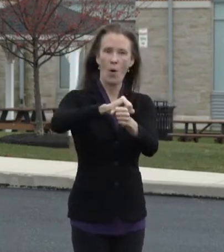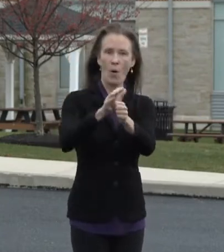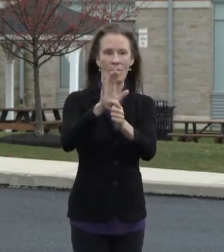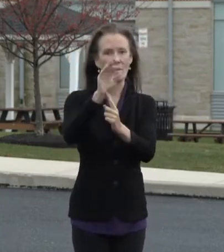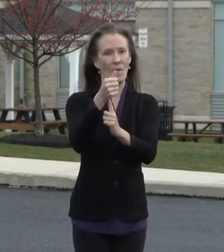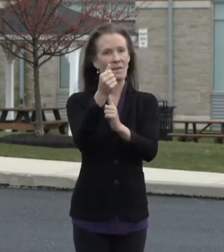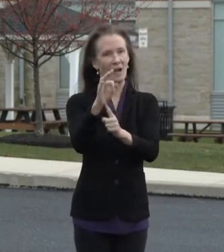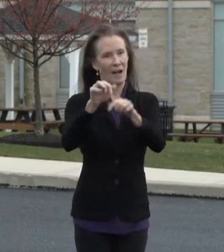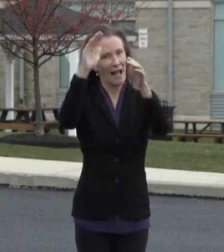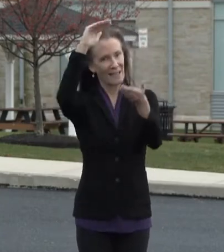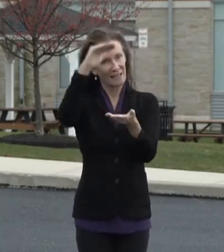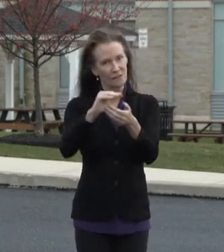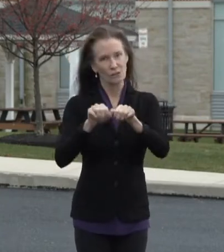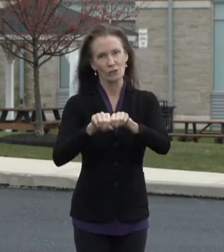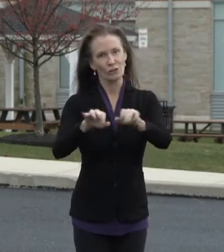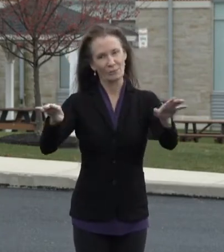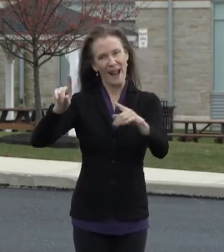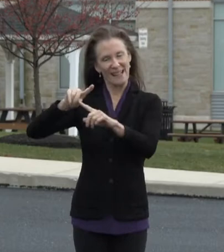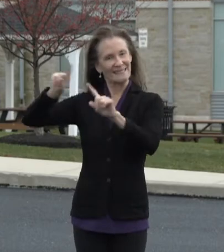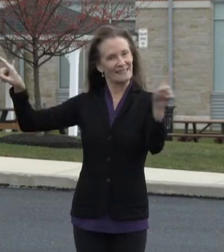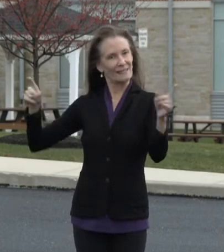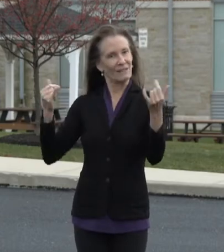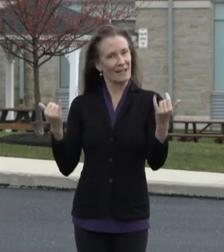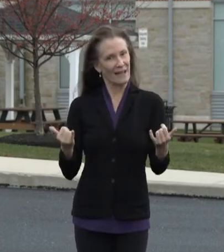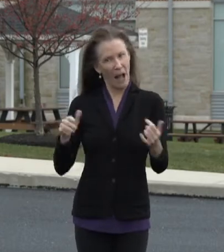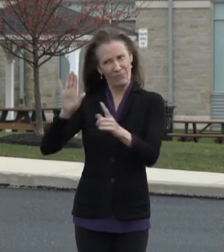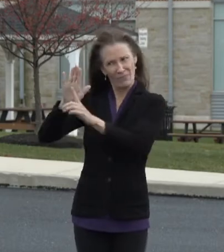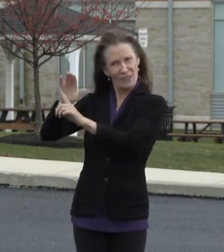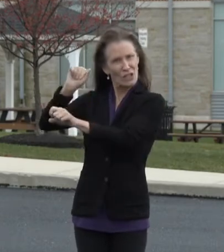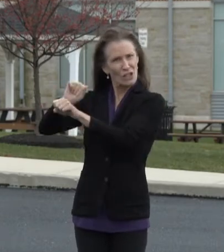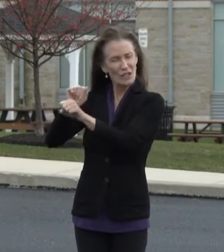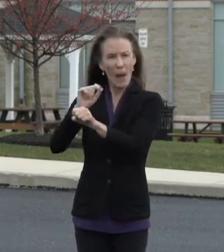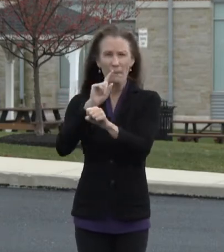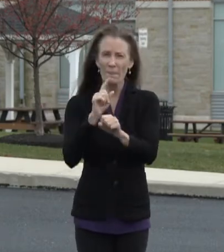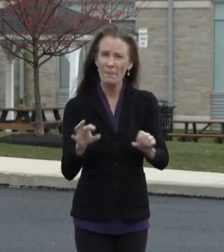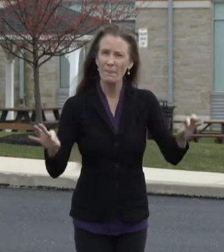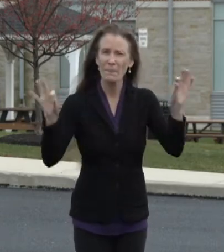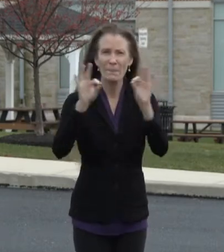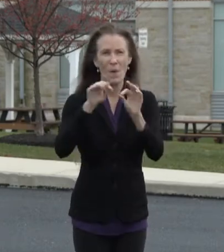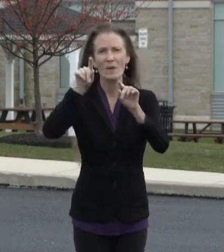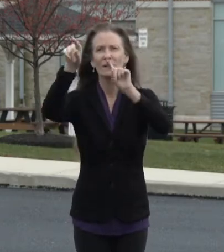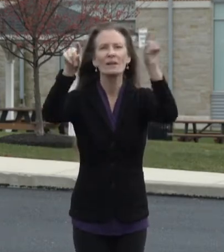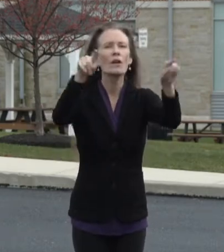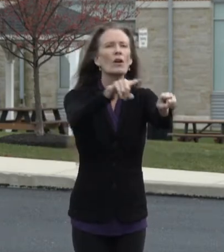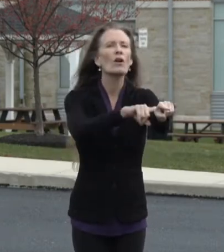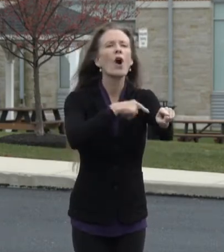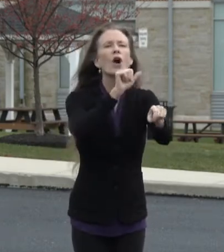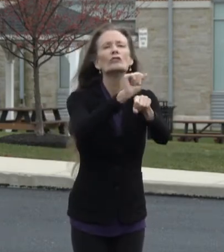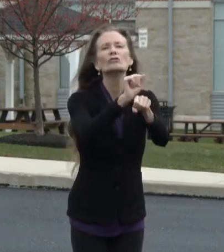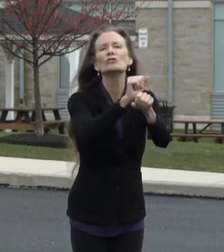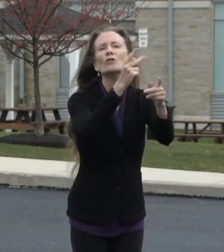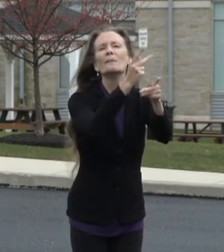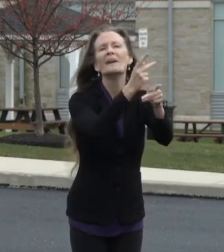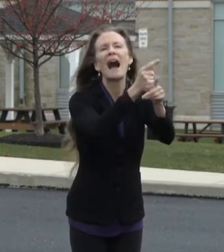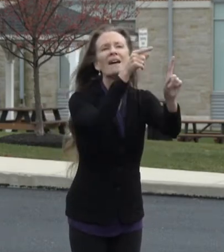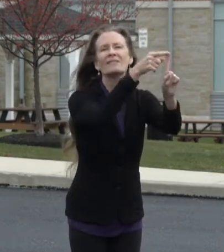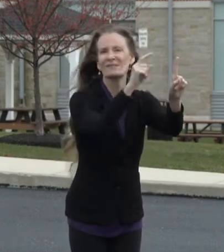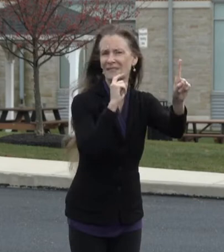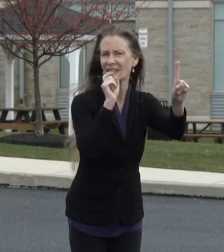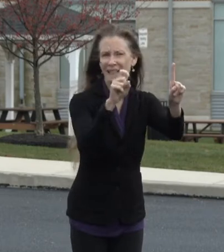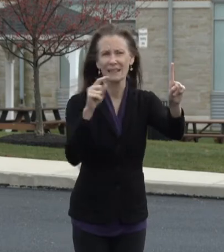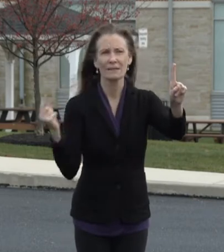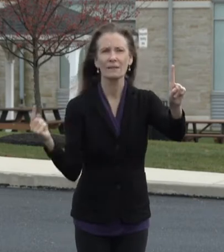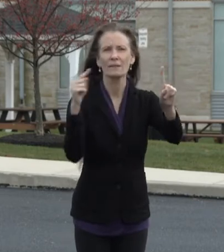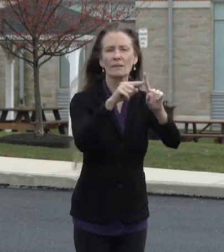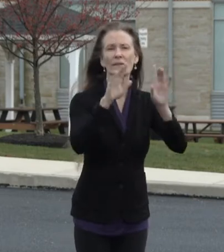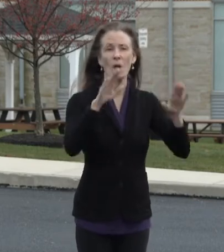of the National Guard's work in the long-term care facilities, I'd like to share the following comments. And these are from Jeffrey Black,